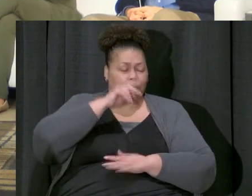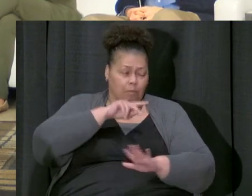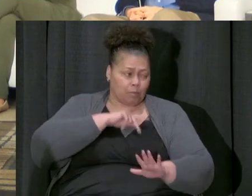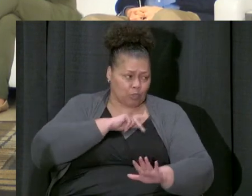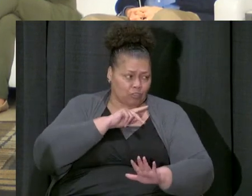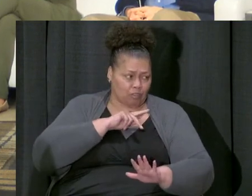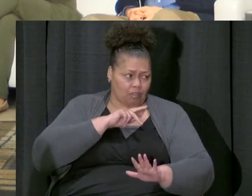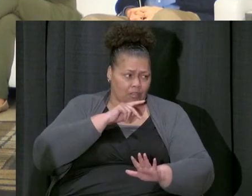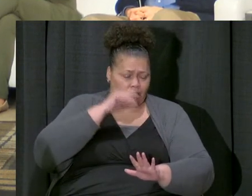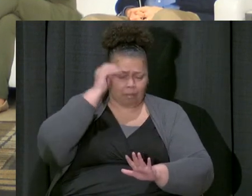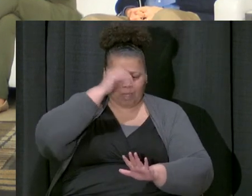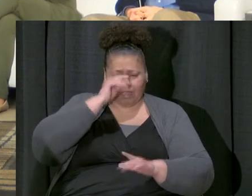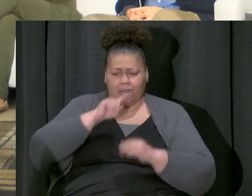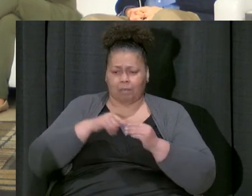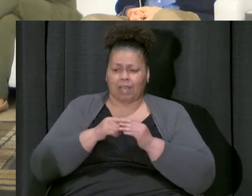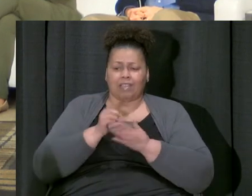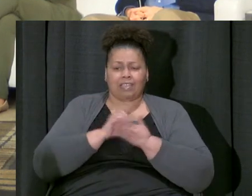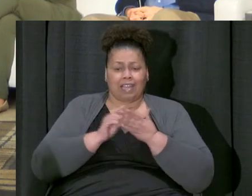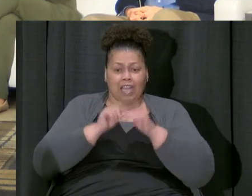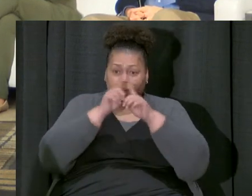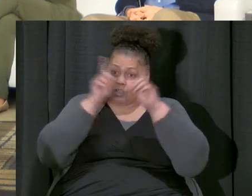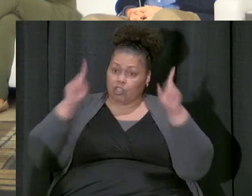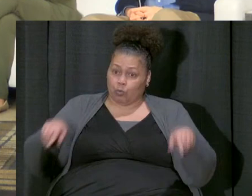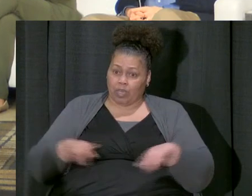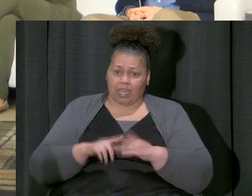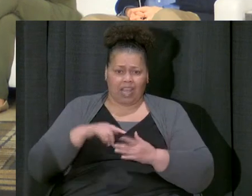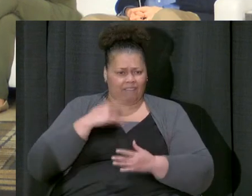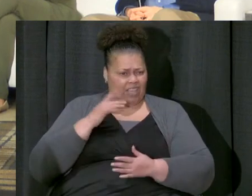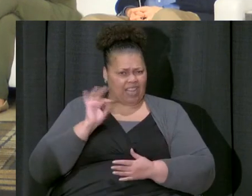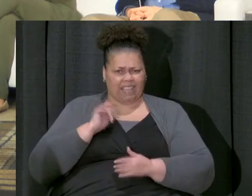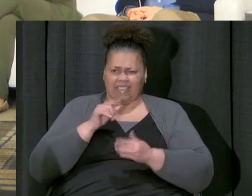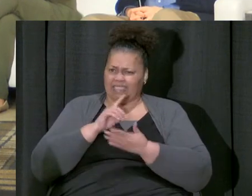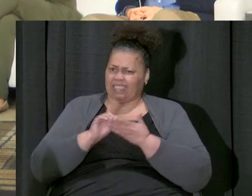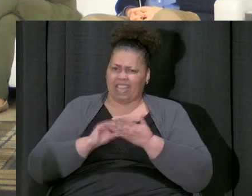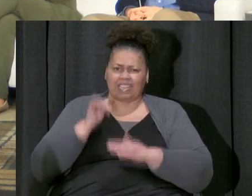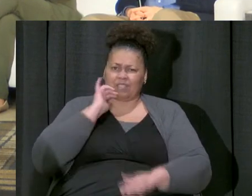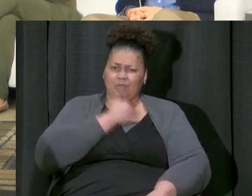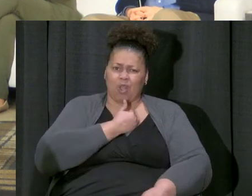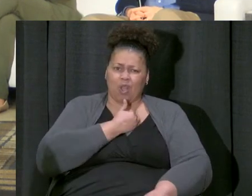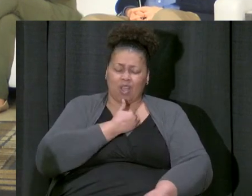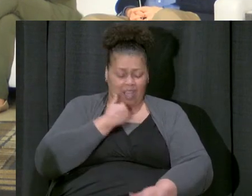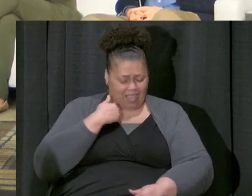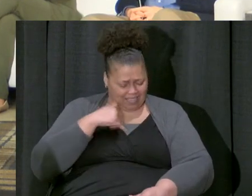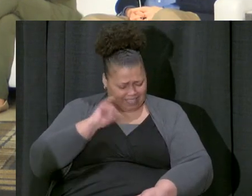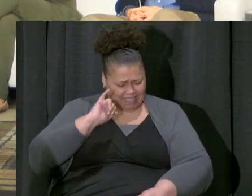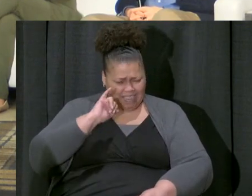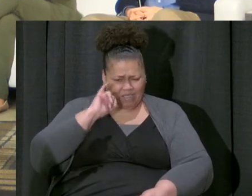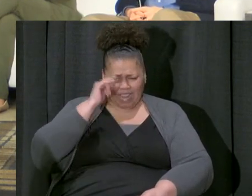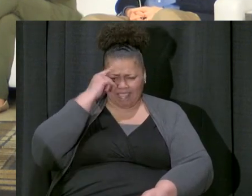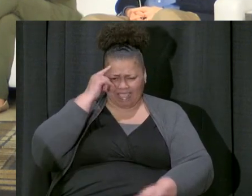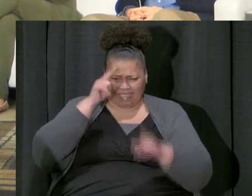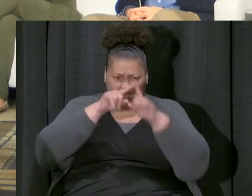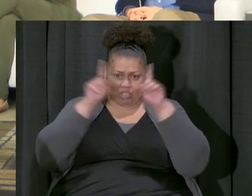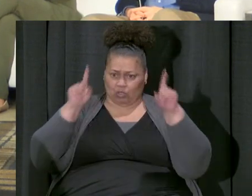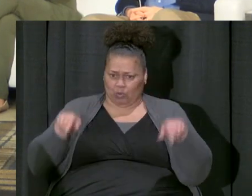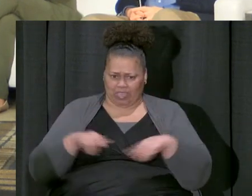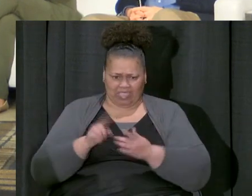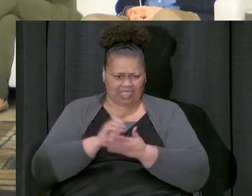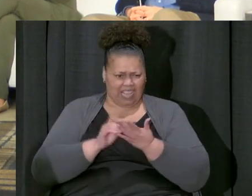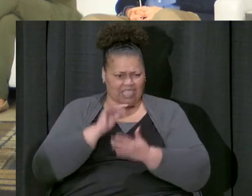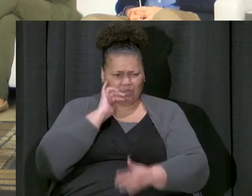opinion, about the design of screen readers. I've always felt that they were done wrong. I still think that they're done wrong. I don't think that they